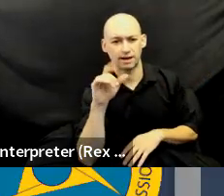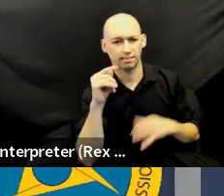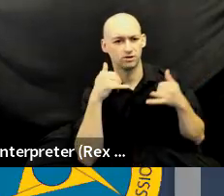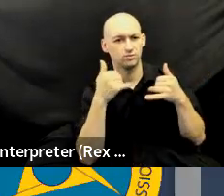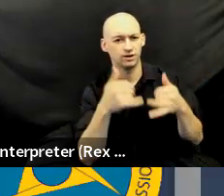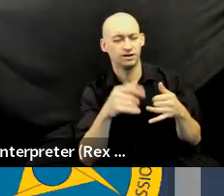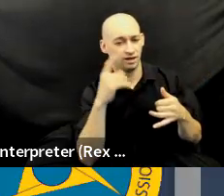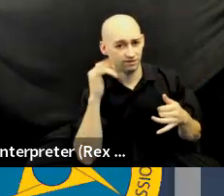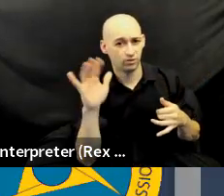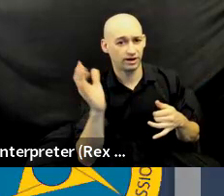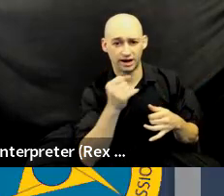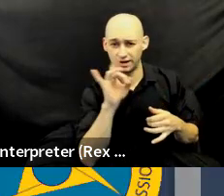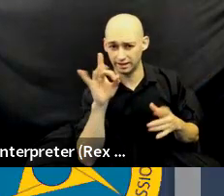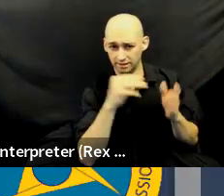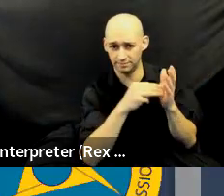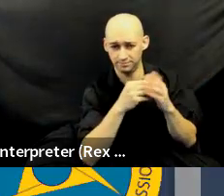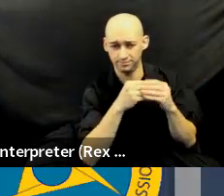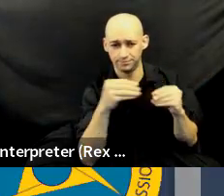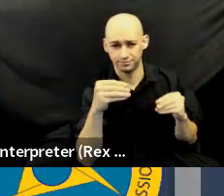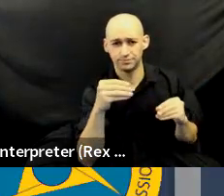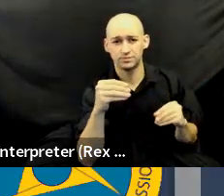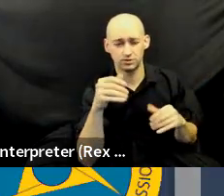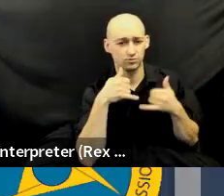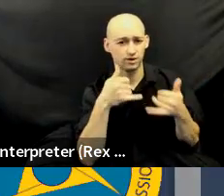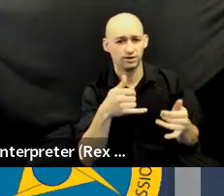received an $8 million grant for the